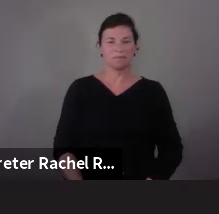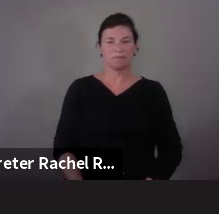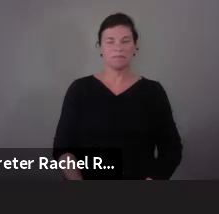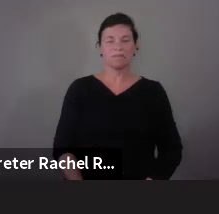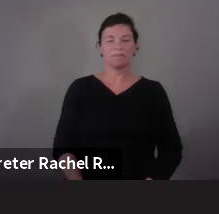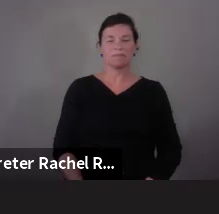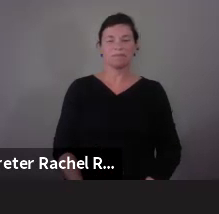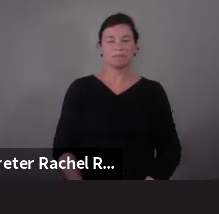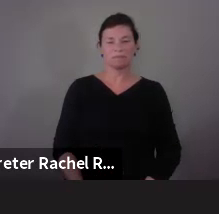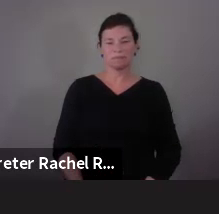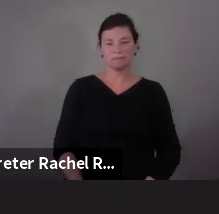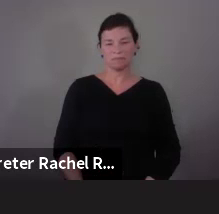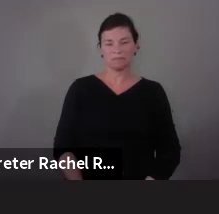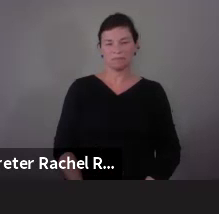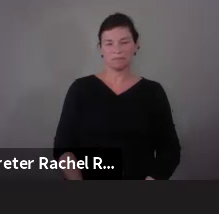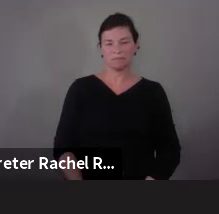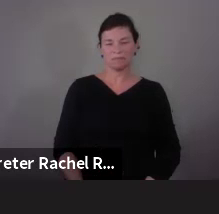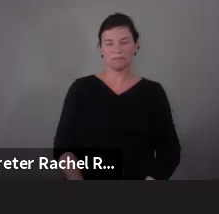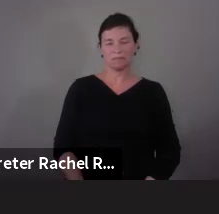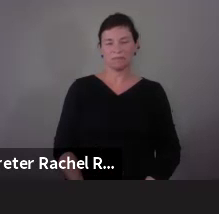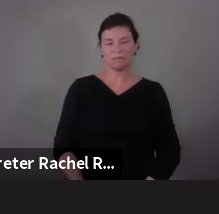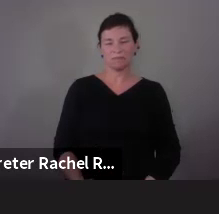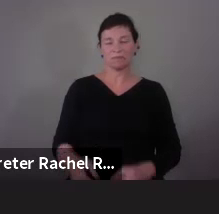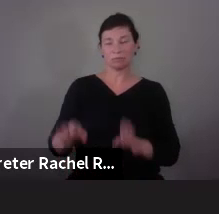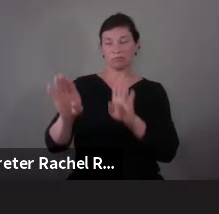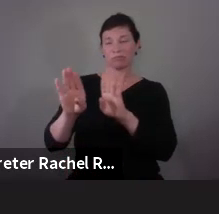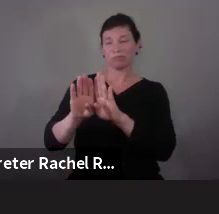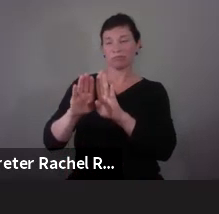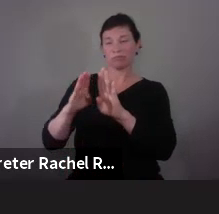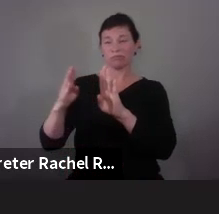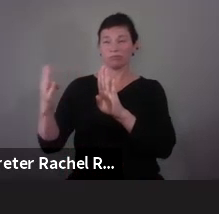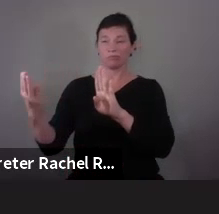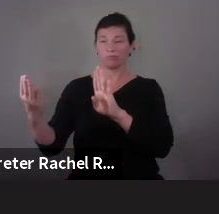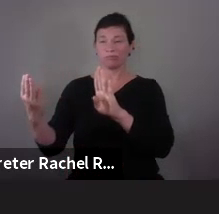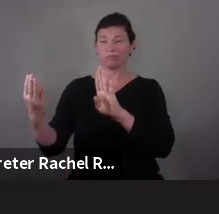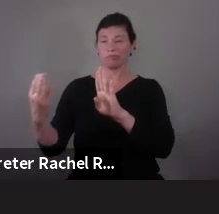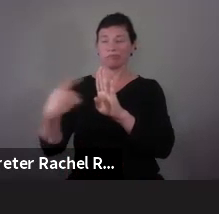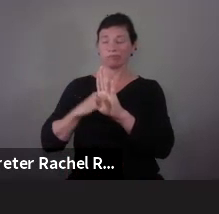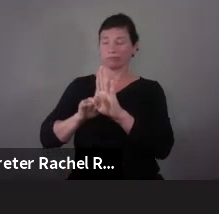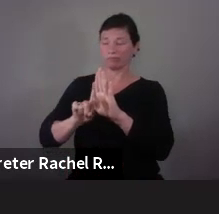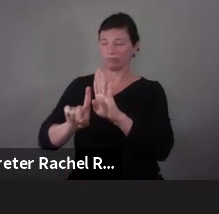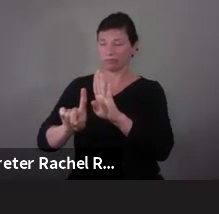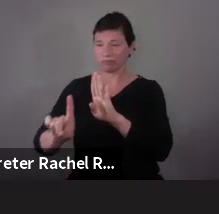I walked in and out the door.